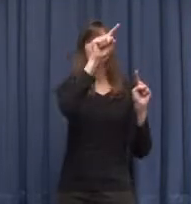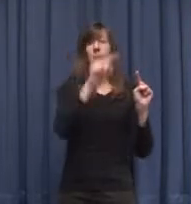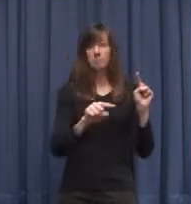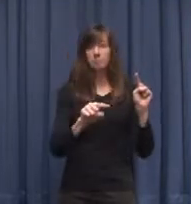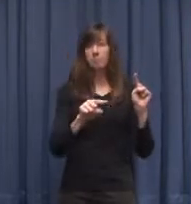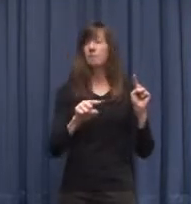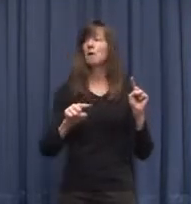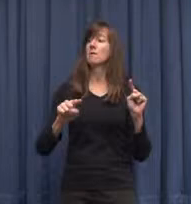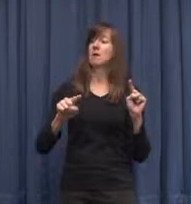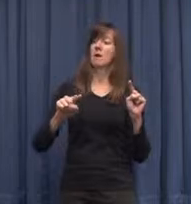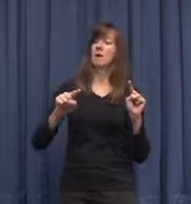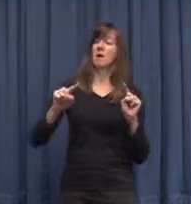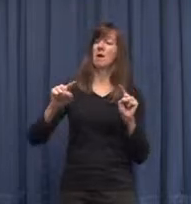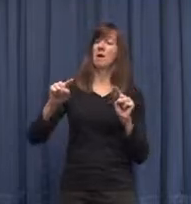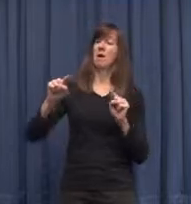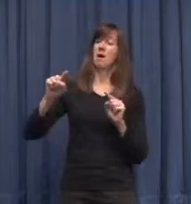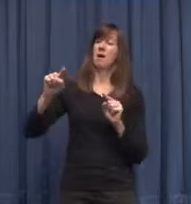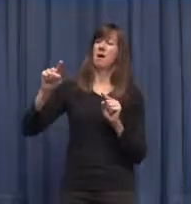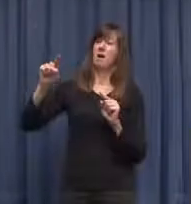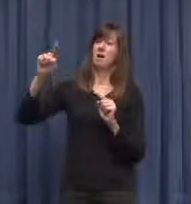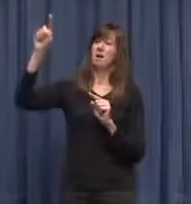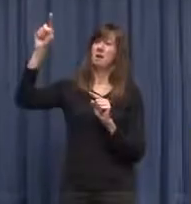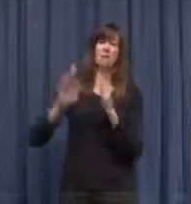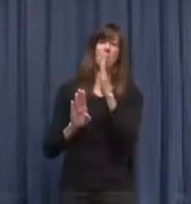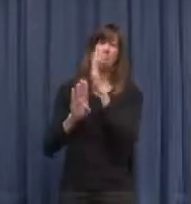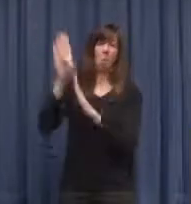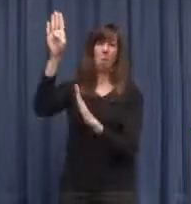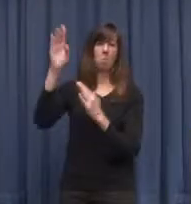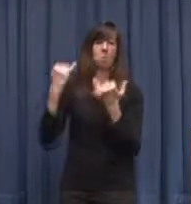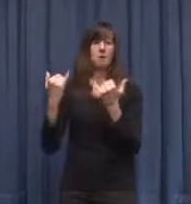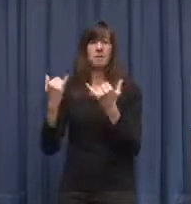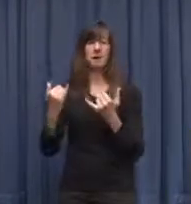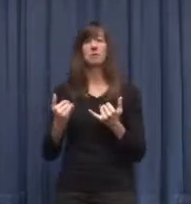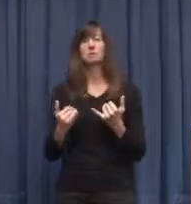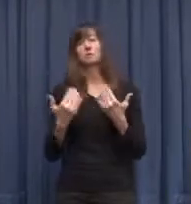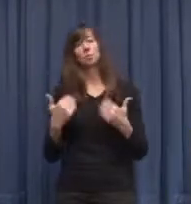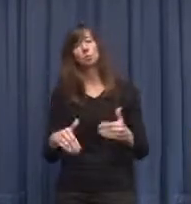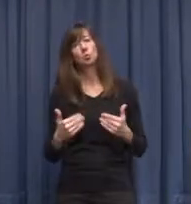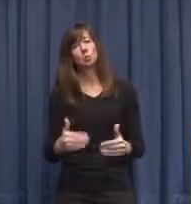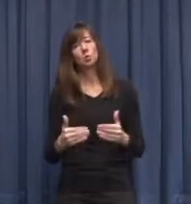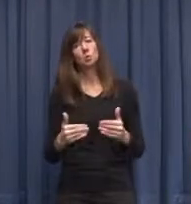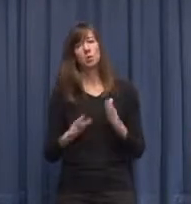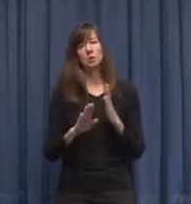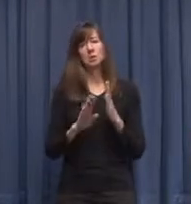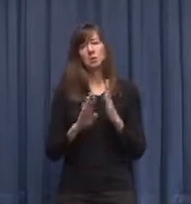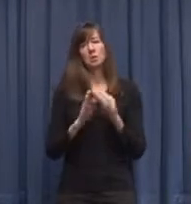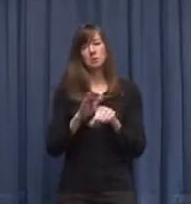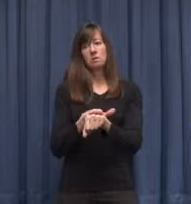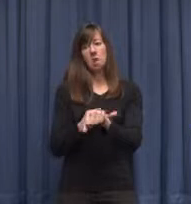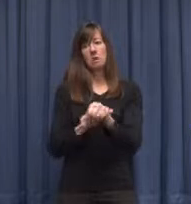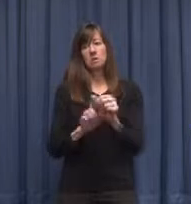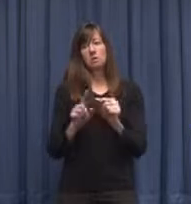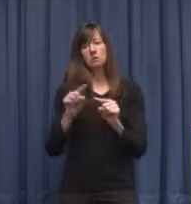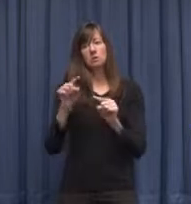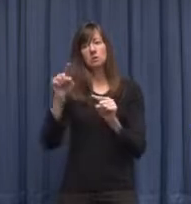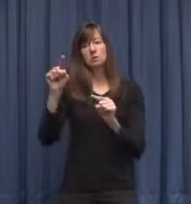incline, the steep slope of that growth. It's pretty close to where we were at the beginning of